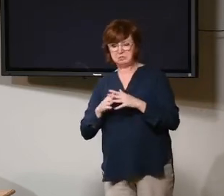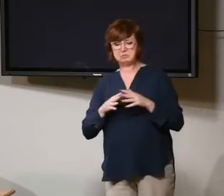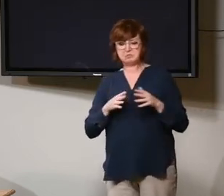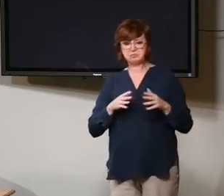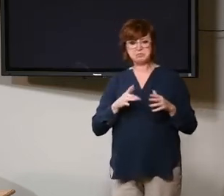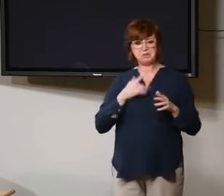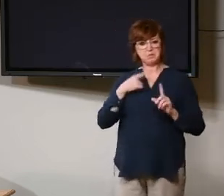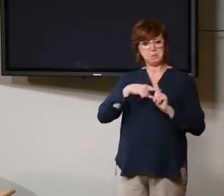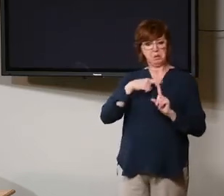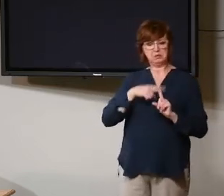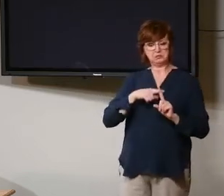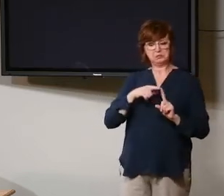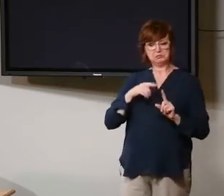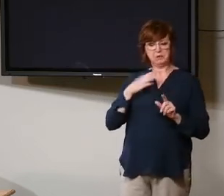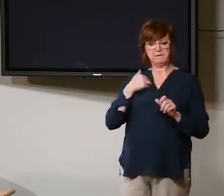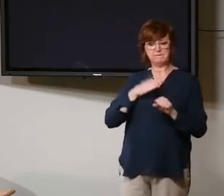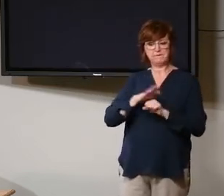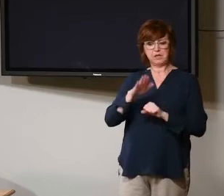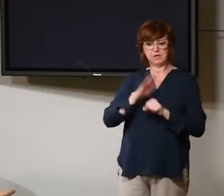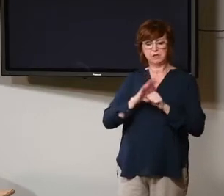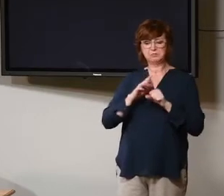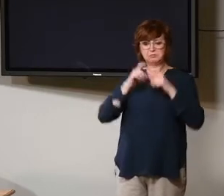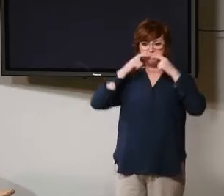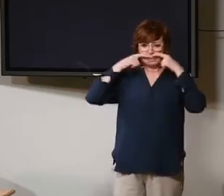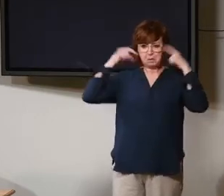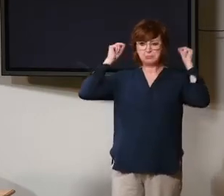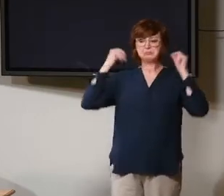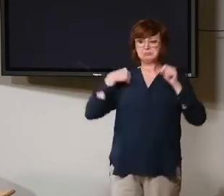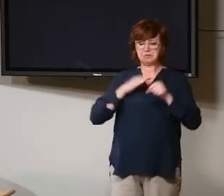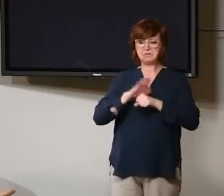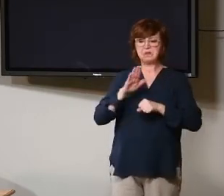that, I think this is an area where we could just